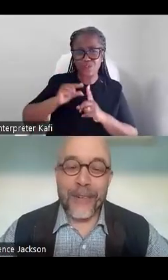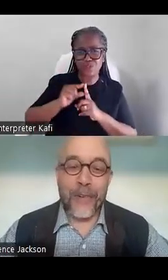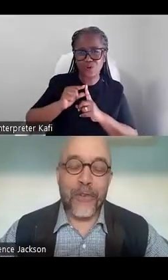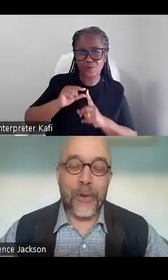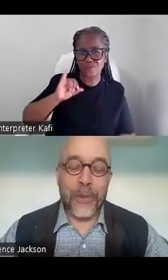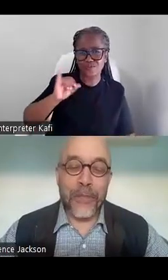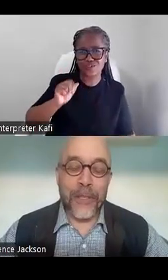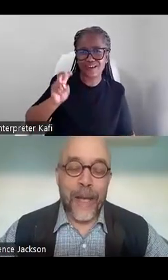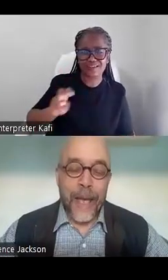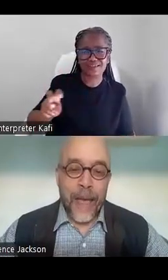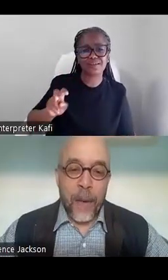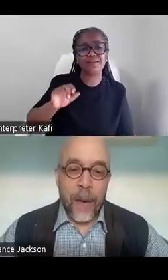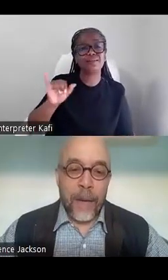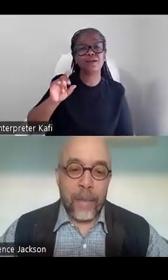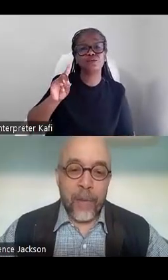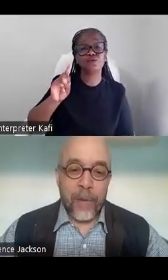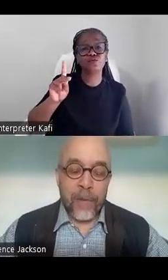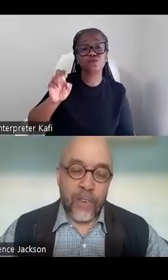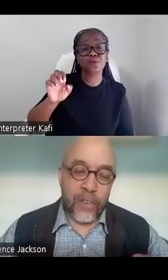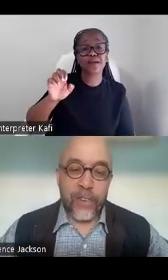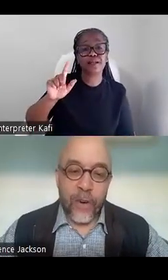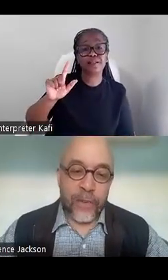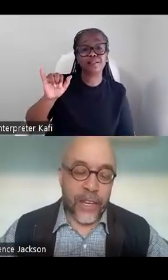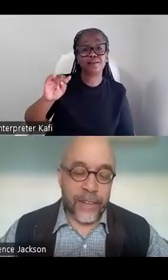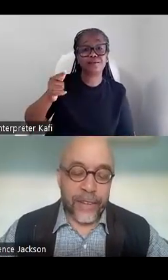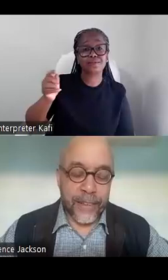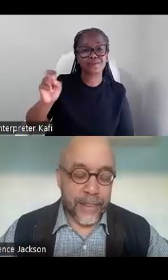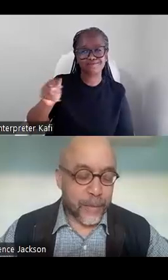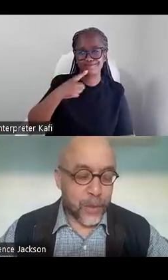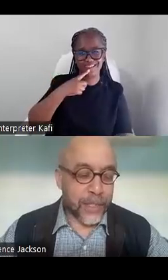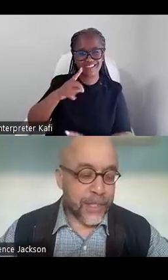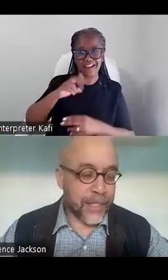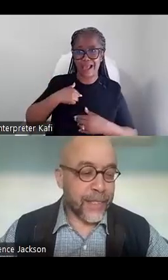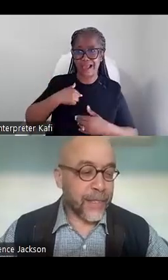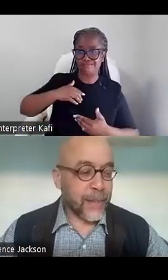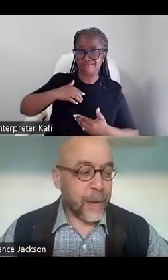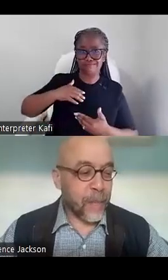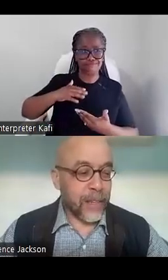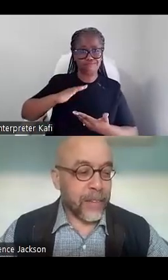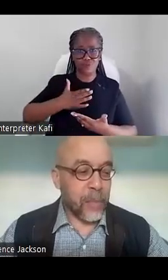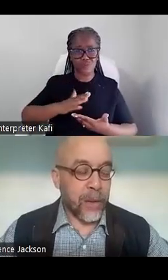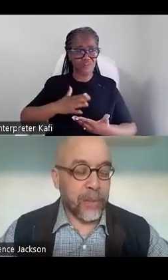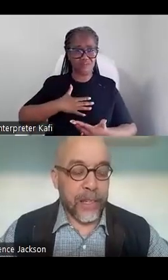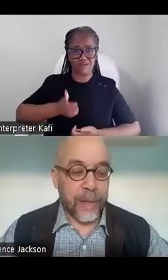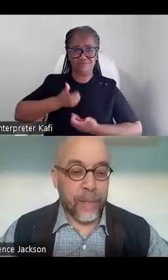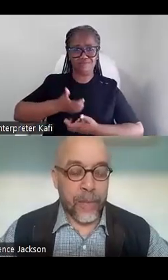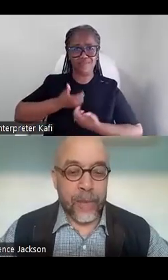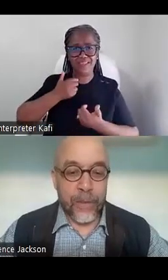playing Negro folk music. So, you always had a sort of a contested idea